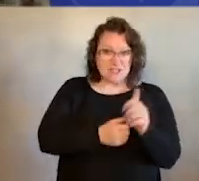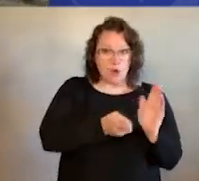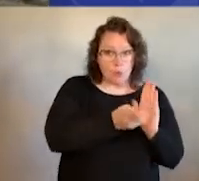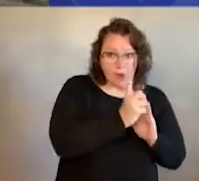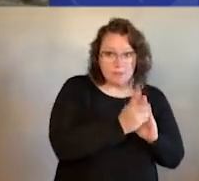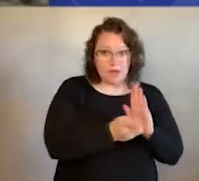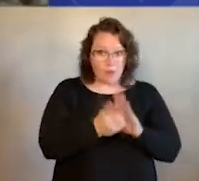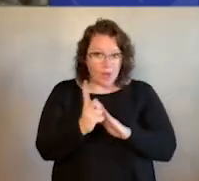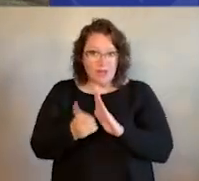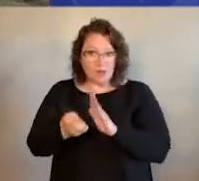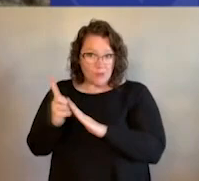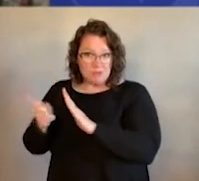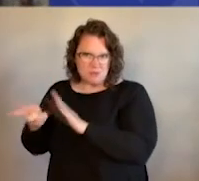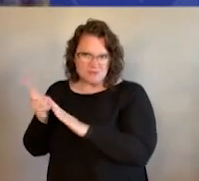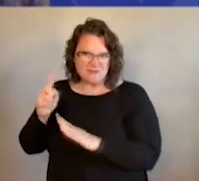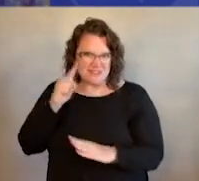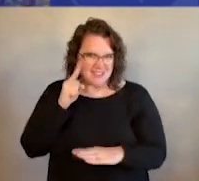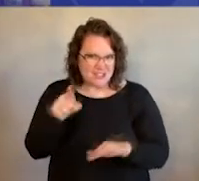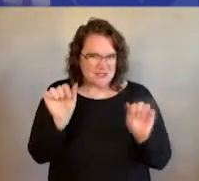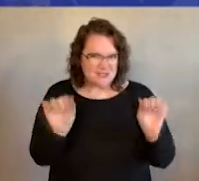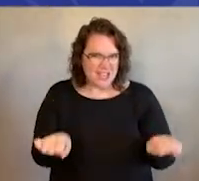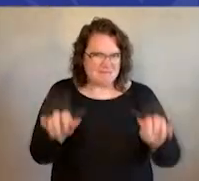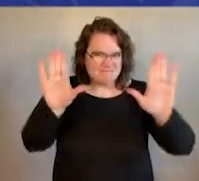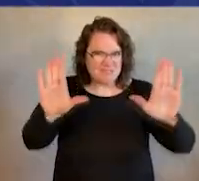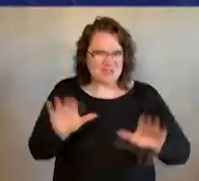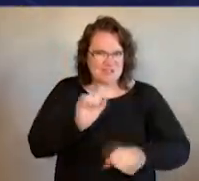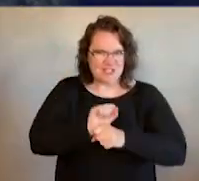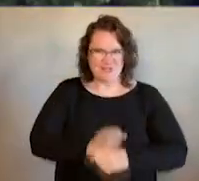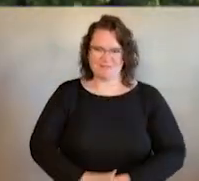each. I bet you can. Do great.